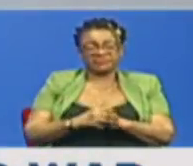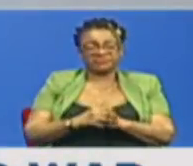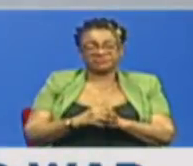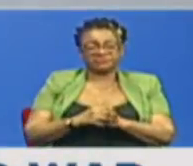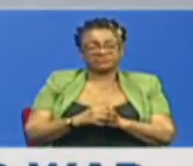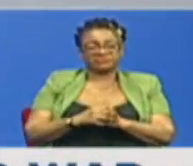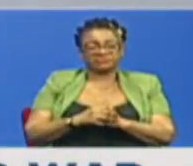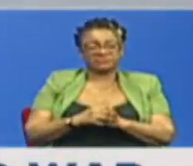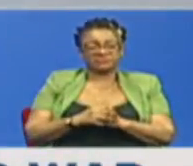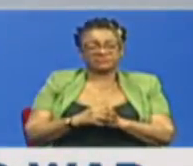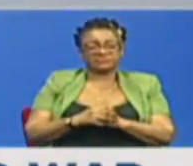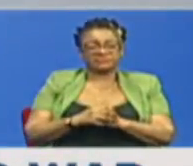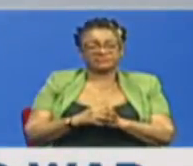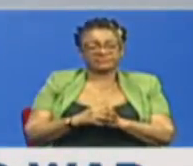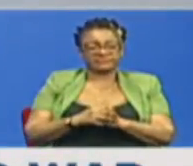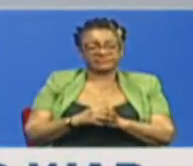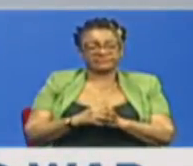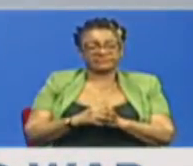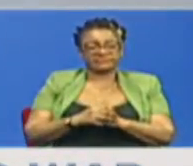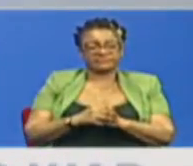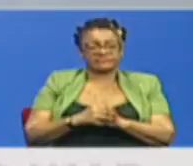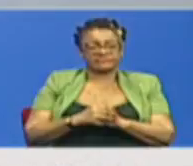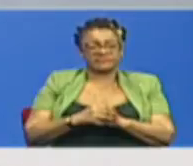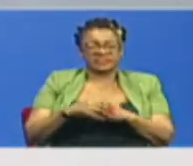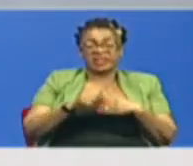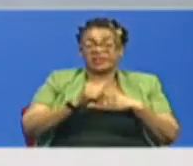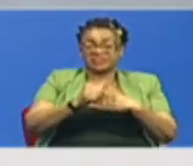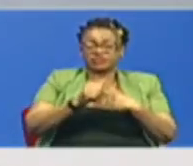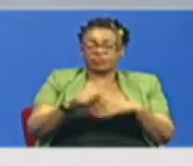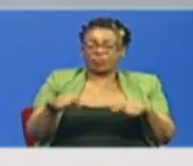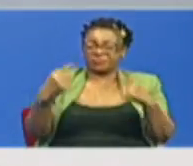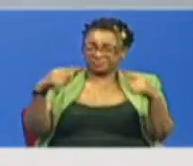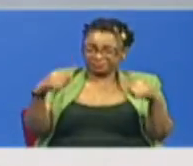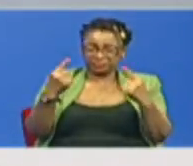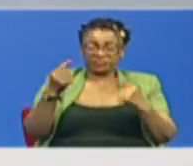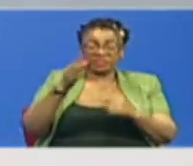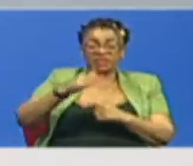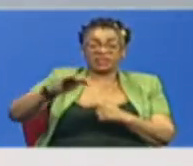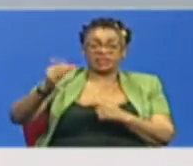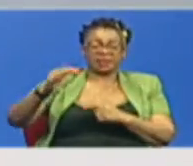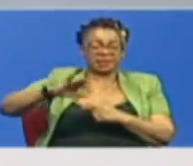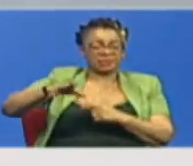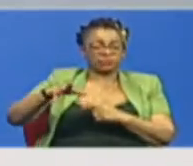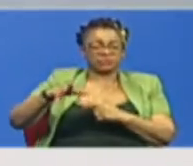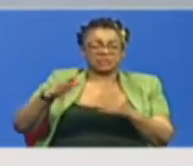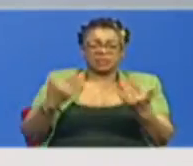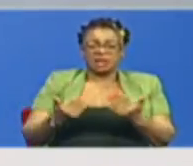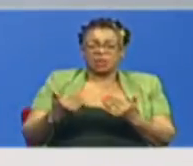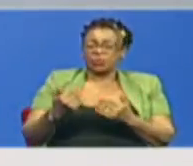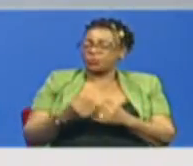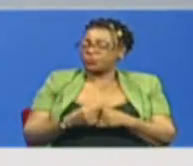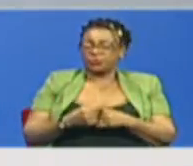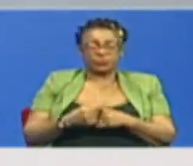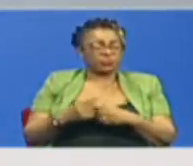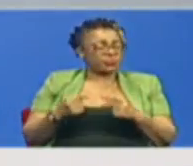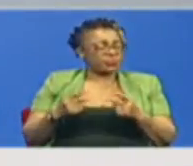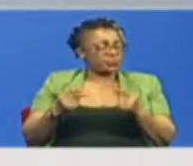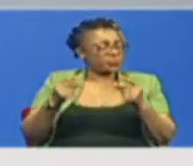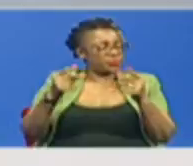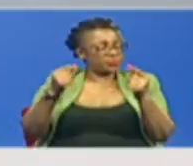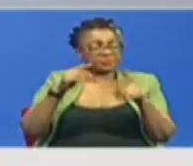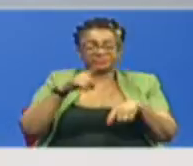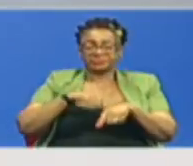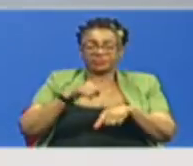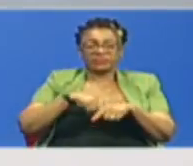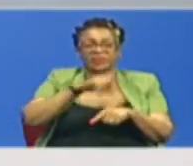All right, elsewhere now, and the leadership dispute in the county government of Kirinyaga is now escalating weeks after a Senate Select